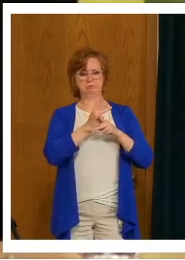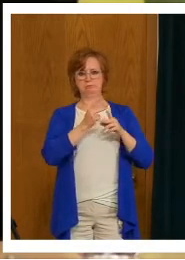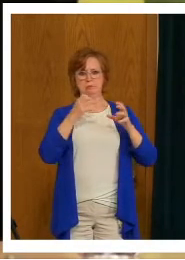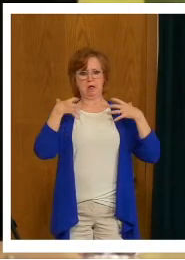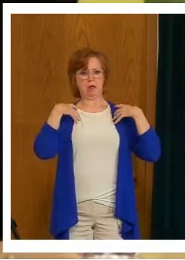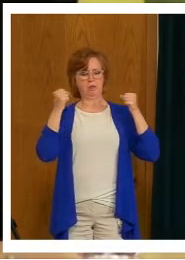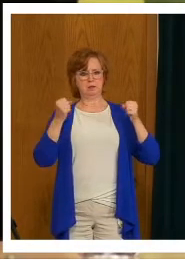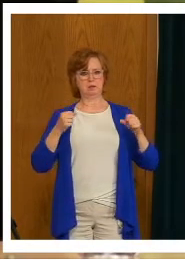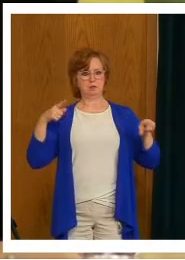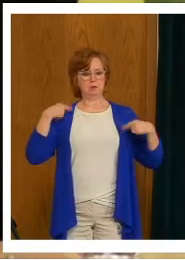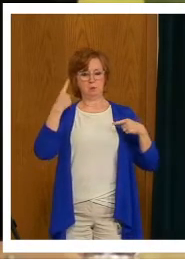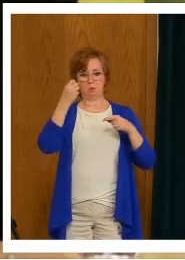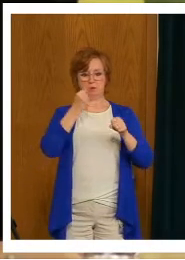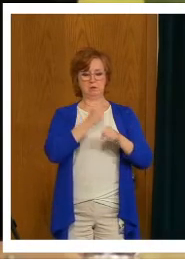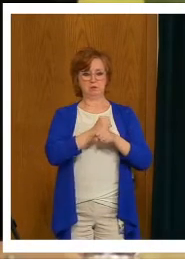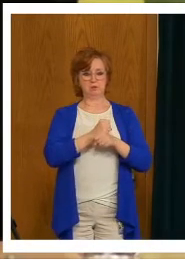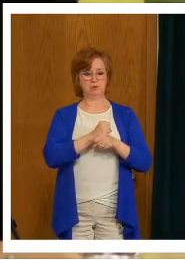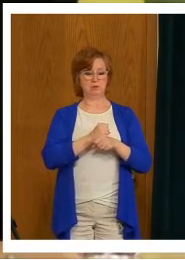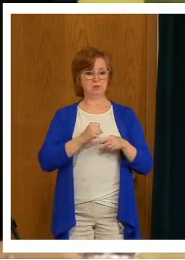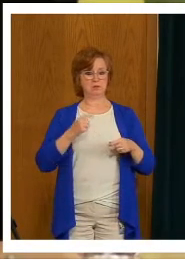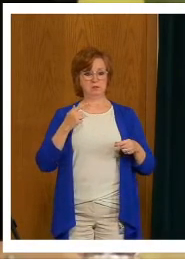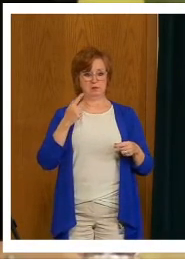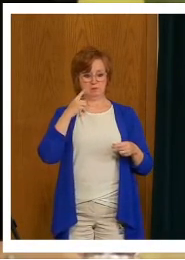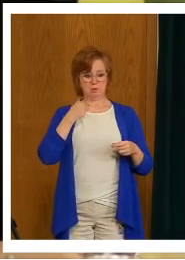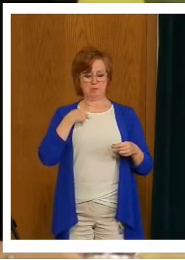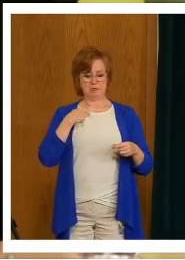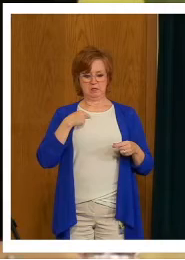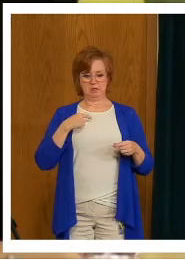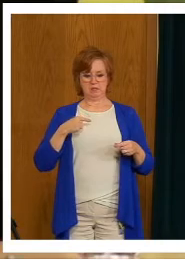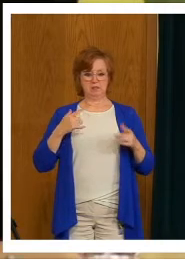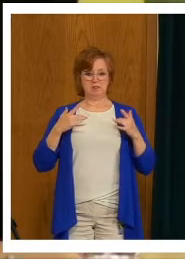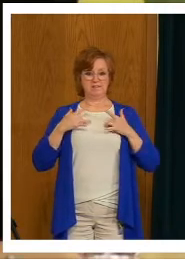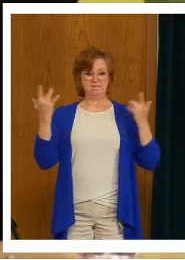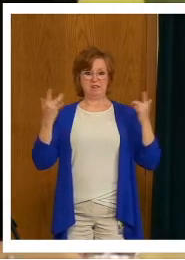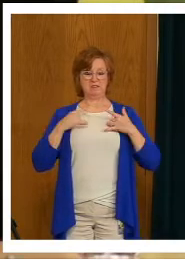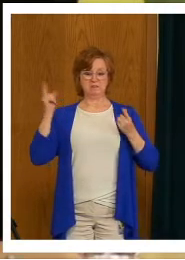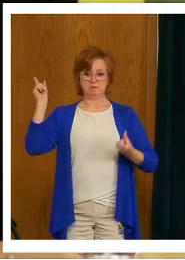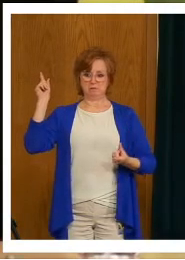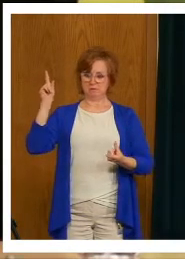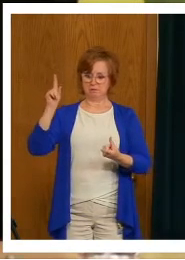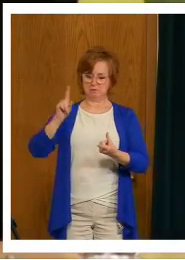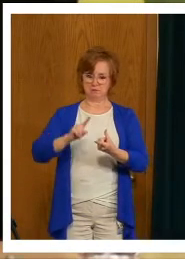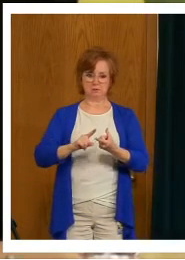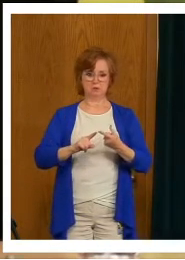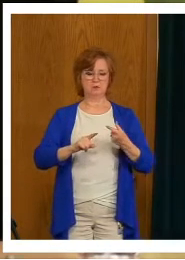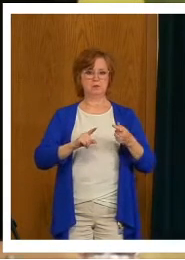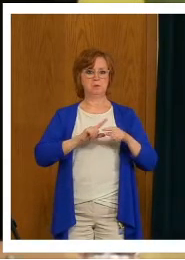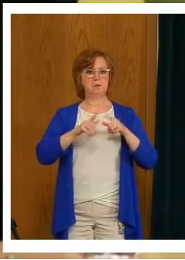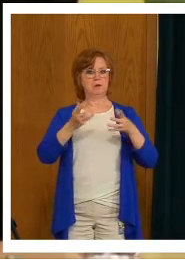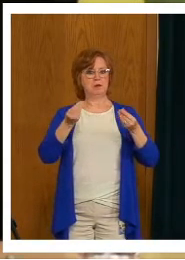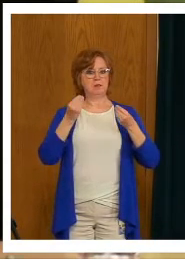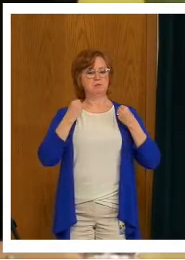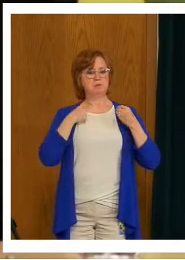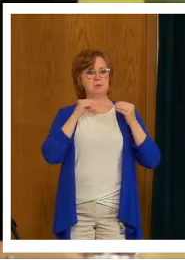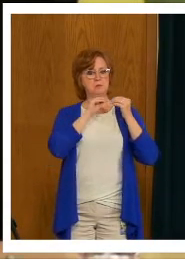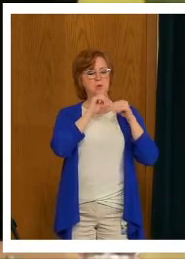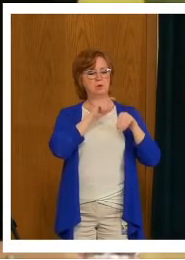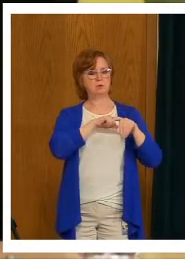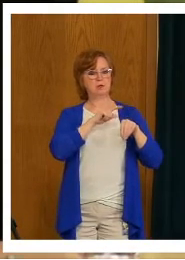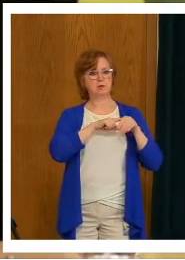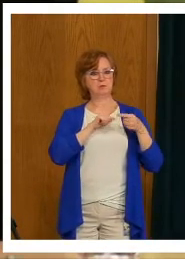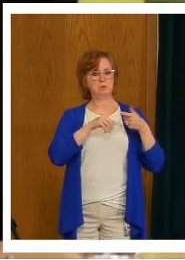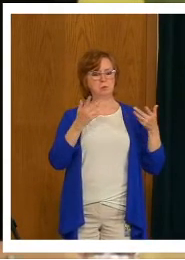the course of the last year where, public events and things have slowed down to some degree, it's provided me an opportunity to look